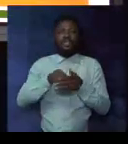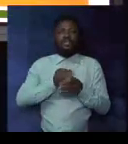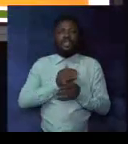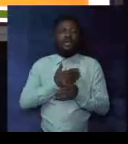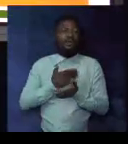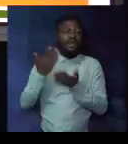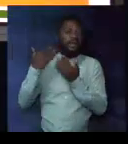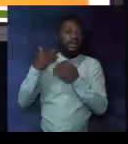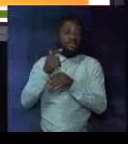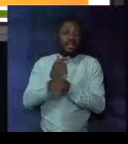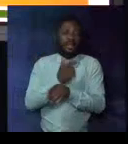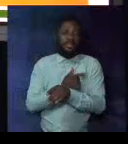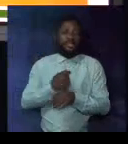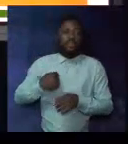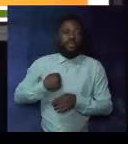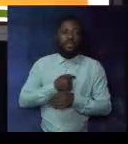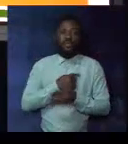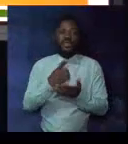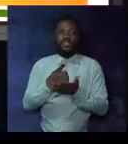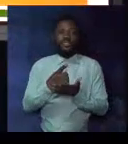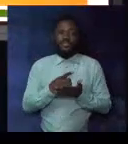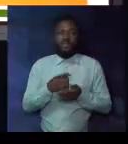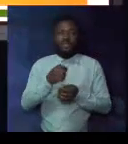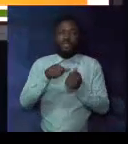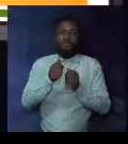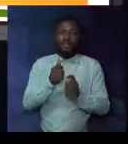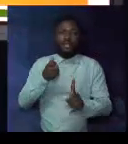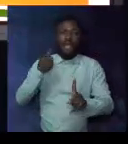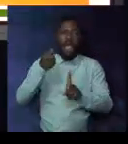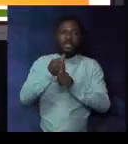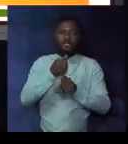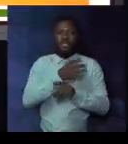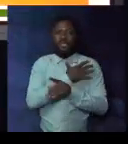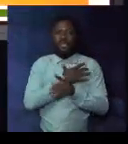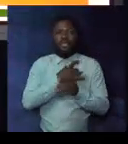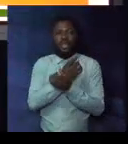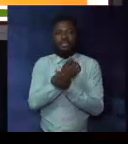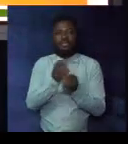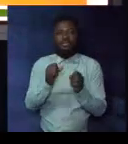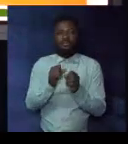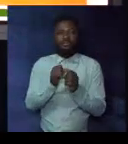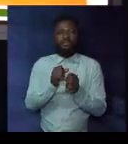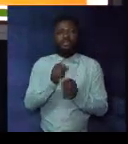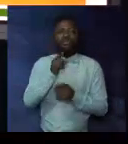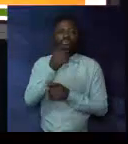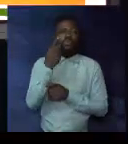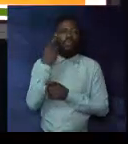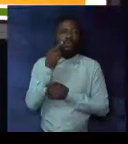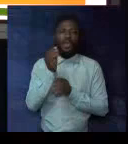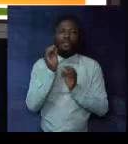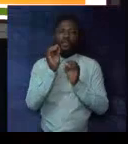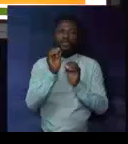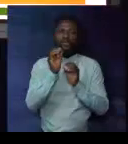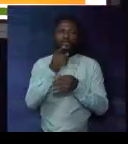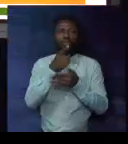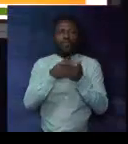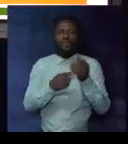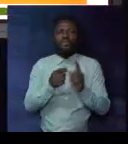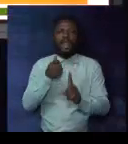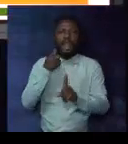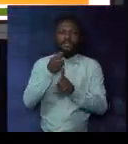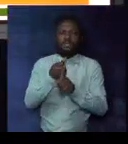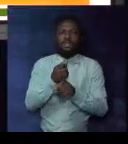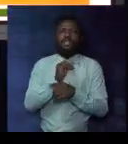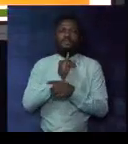technology. In our last lesson, we discussed about accident and safety. You were taught